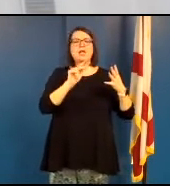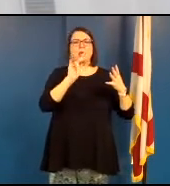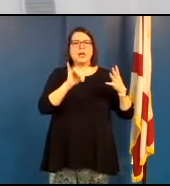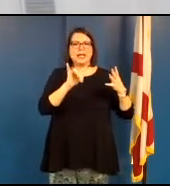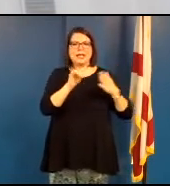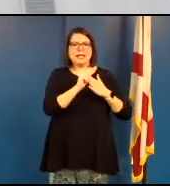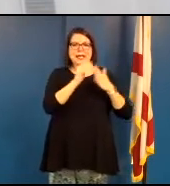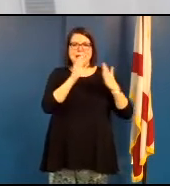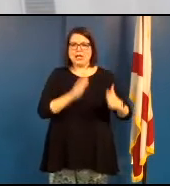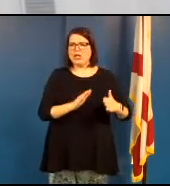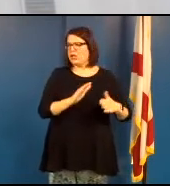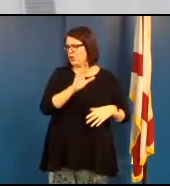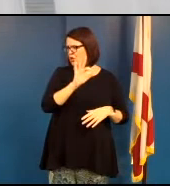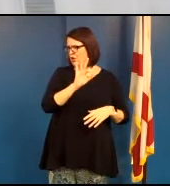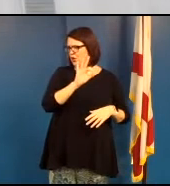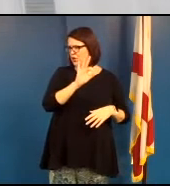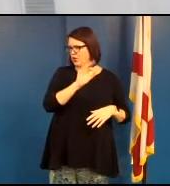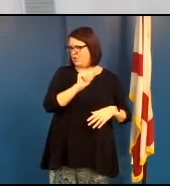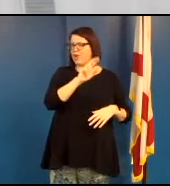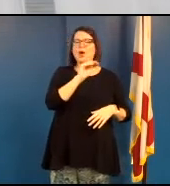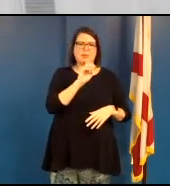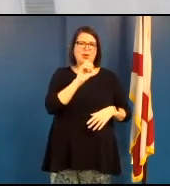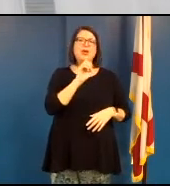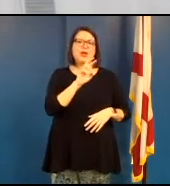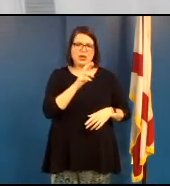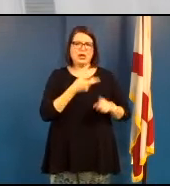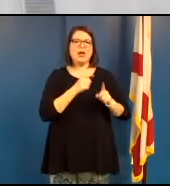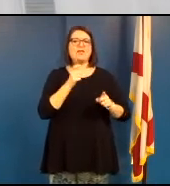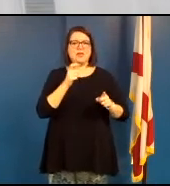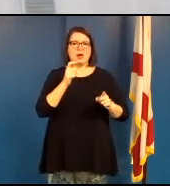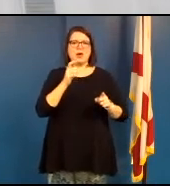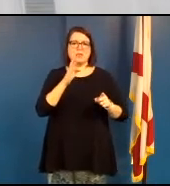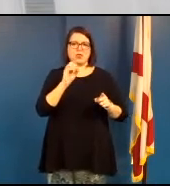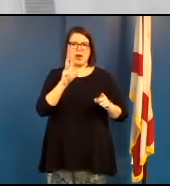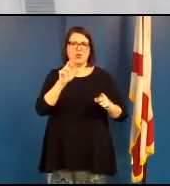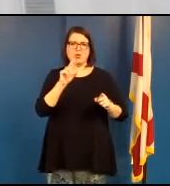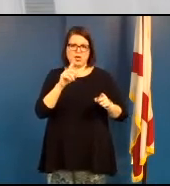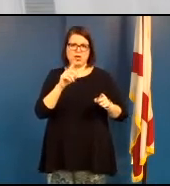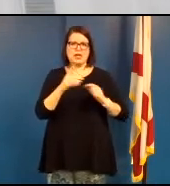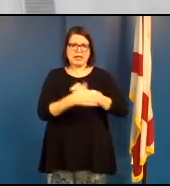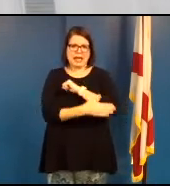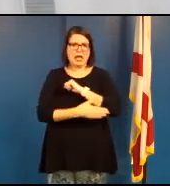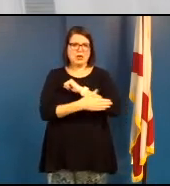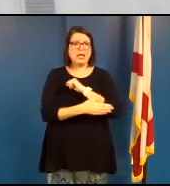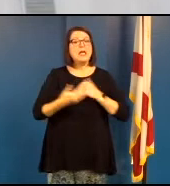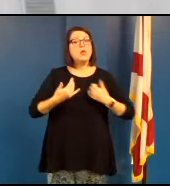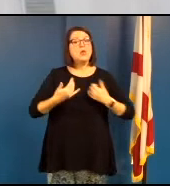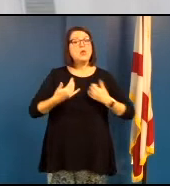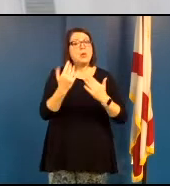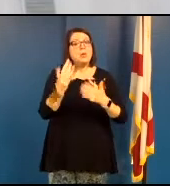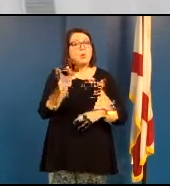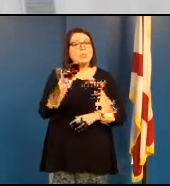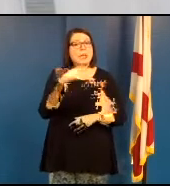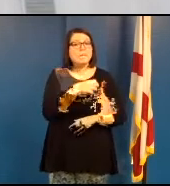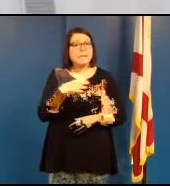yet the chairs of all the substantive committees yet. We're still waiting on that. It's very